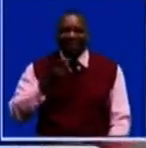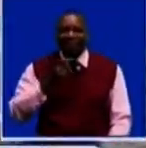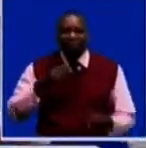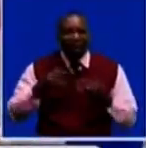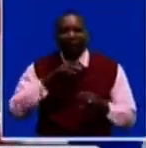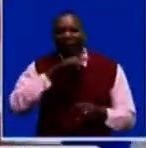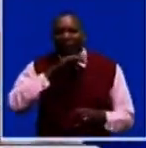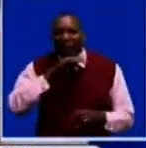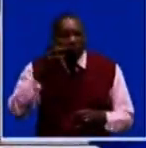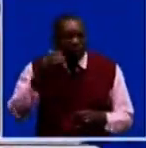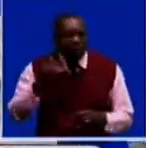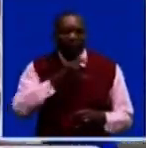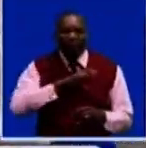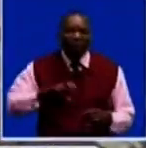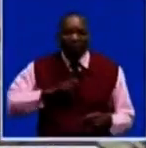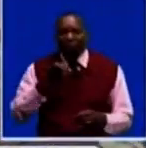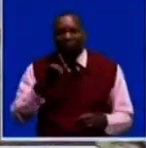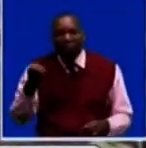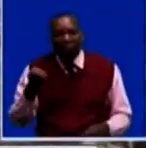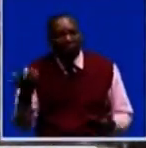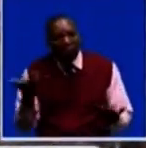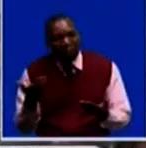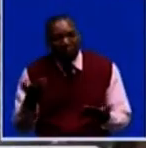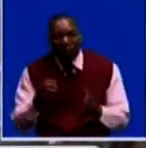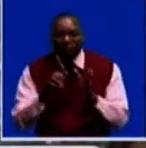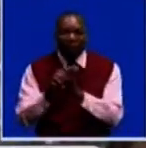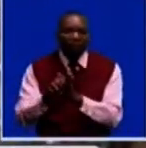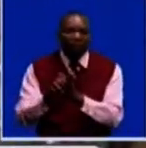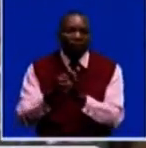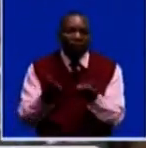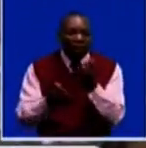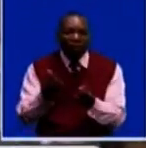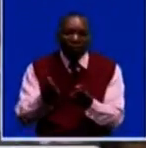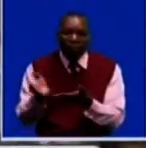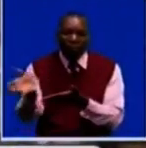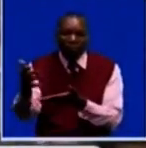lack of equipment by the council, such as vehicles to collect garbage.